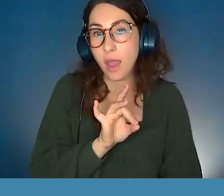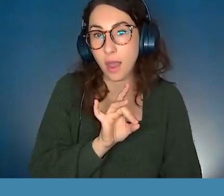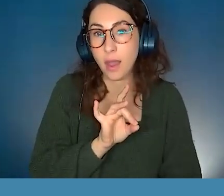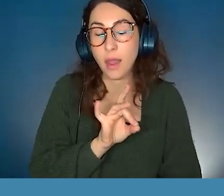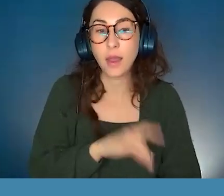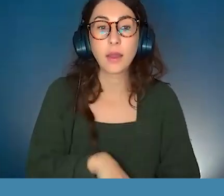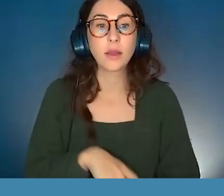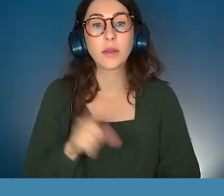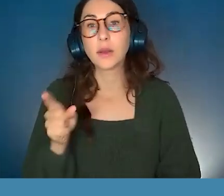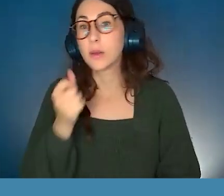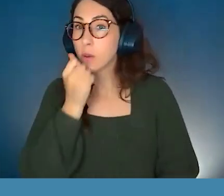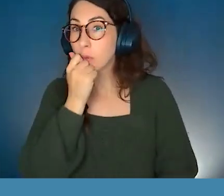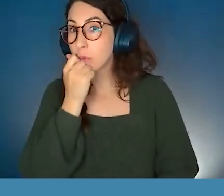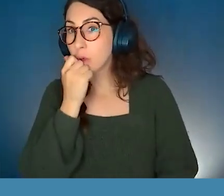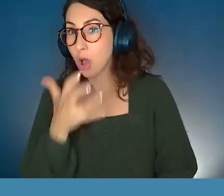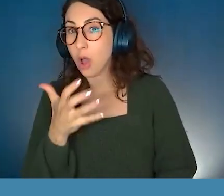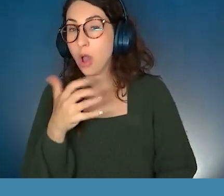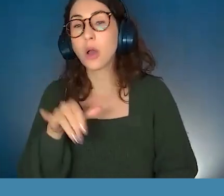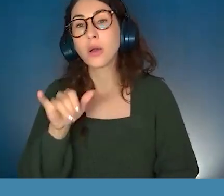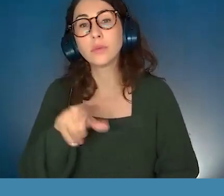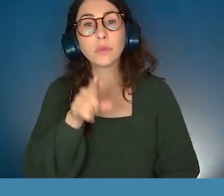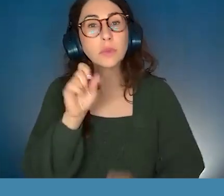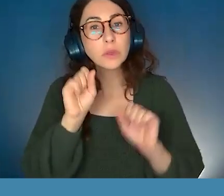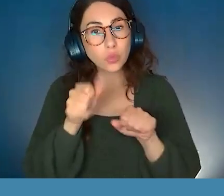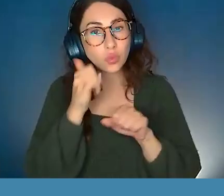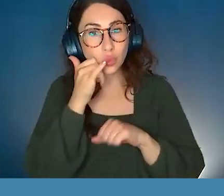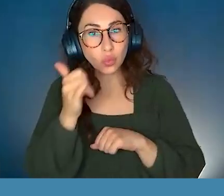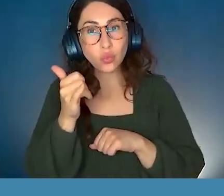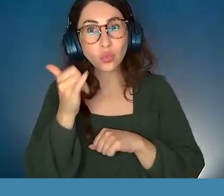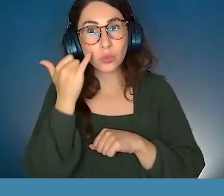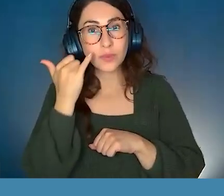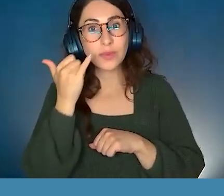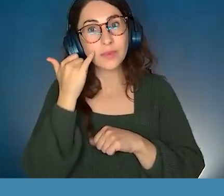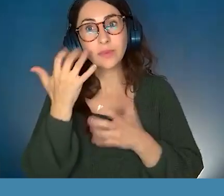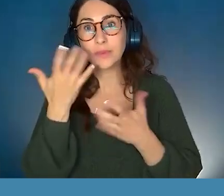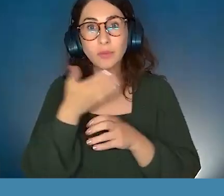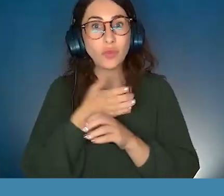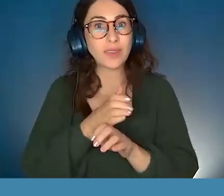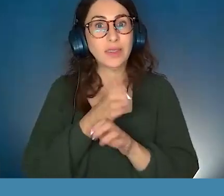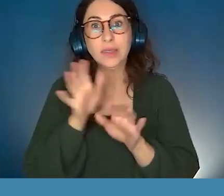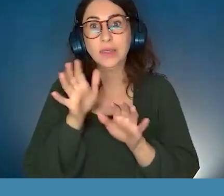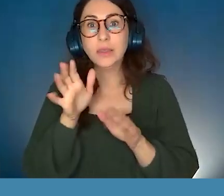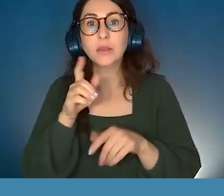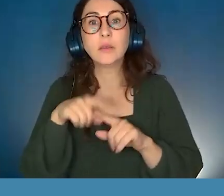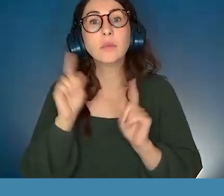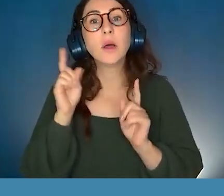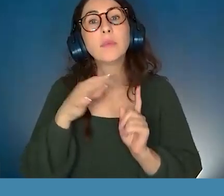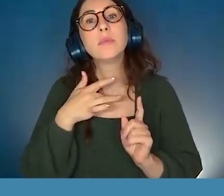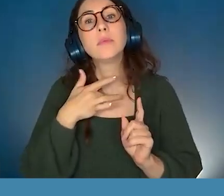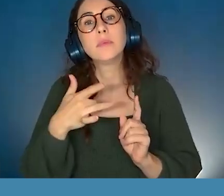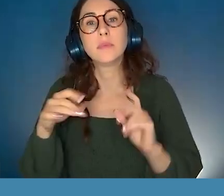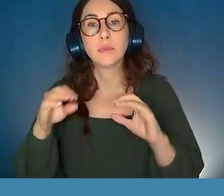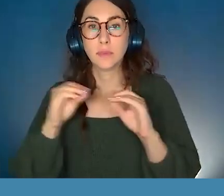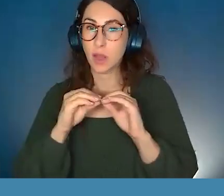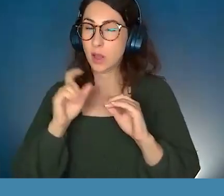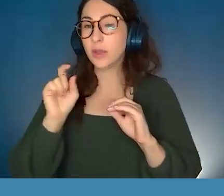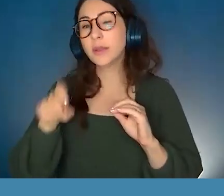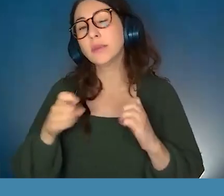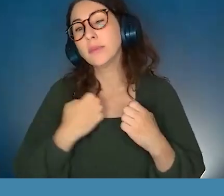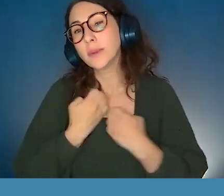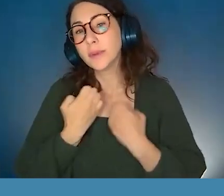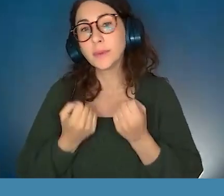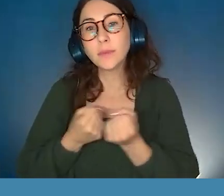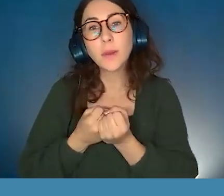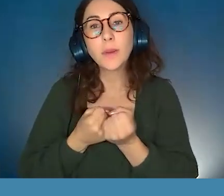hotline, where warm lines are where you can still call if you're in crisis, but they're usually for callers who are needing more emotional support